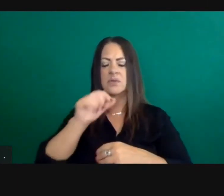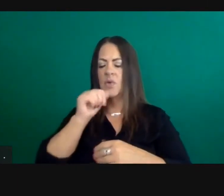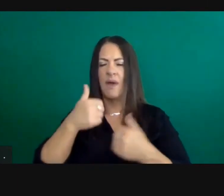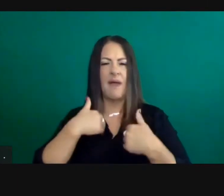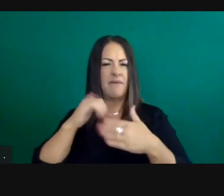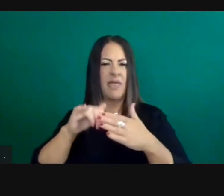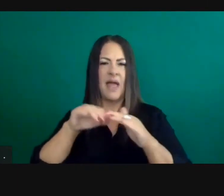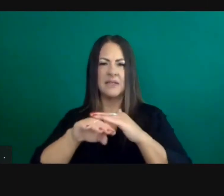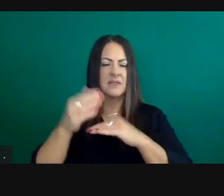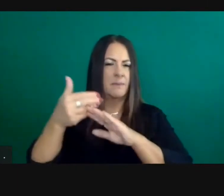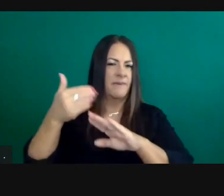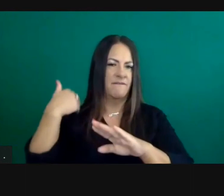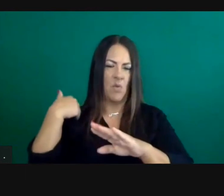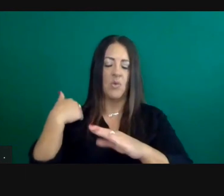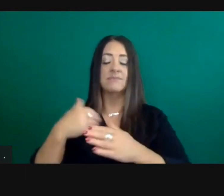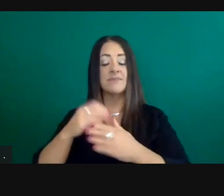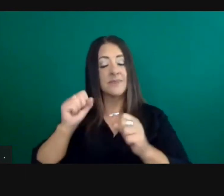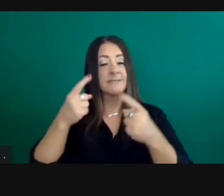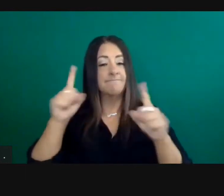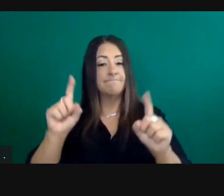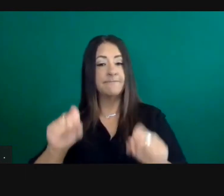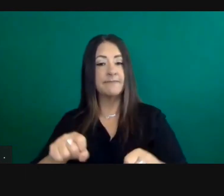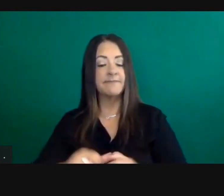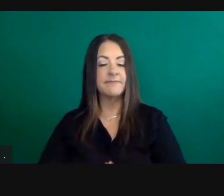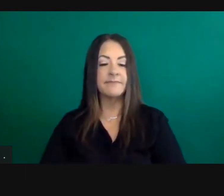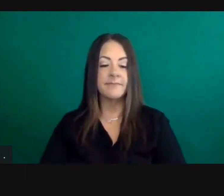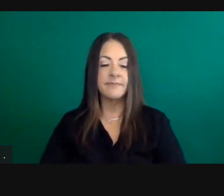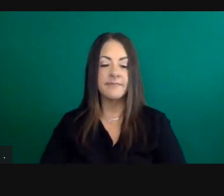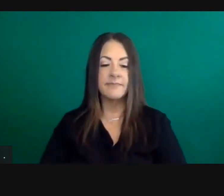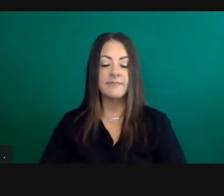today. Victoria Colliver, Politico.